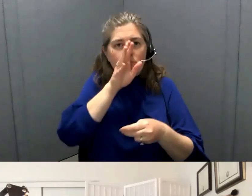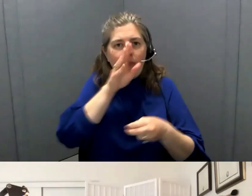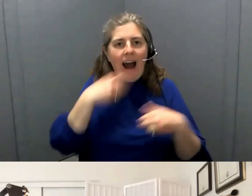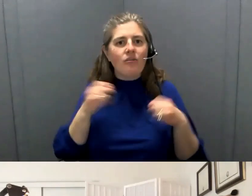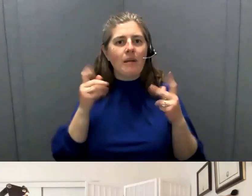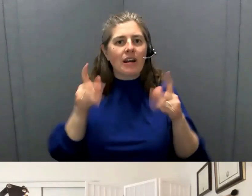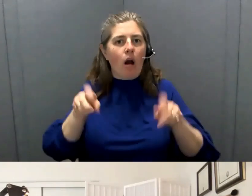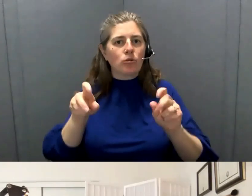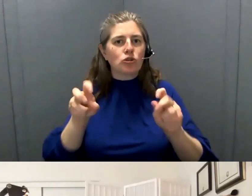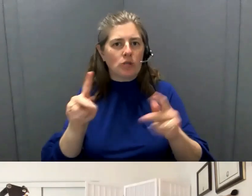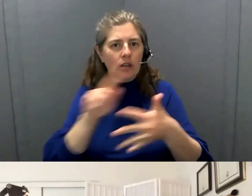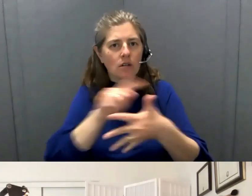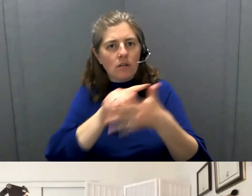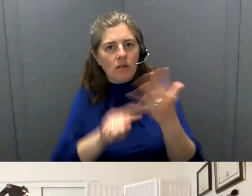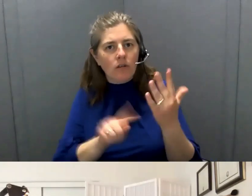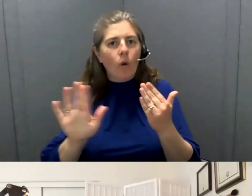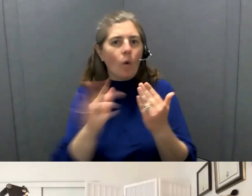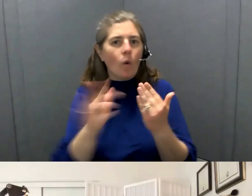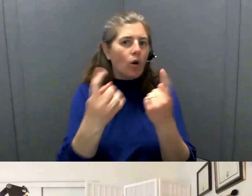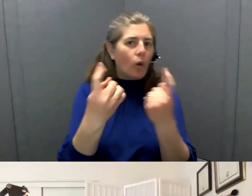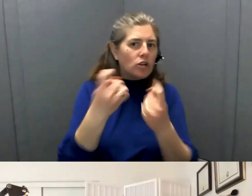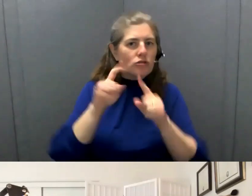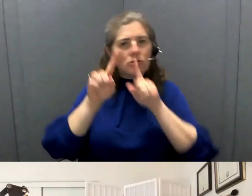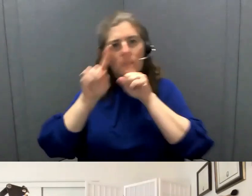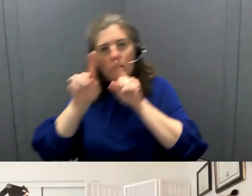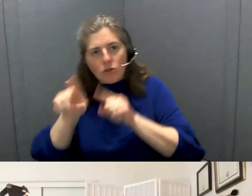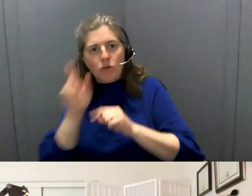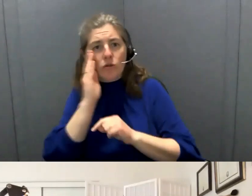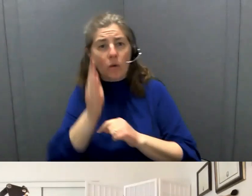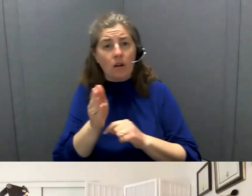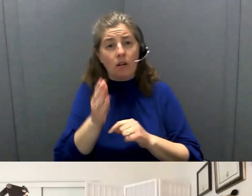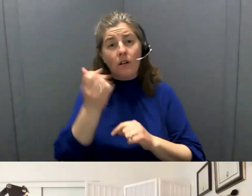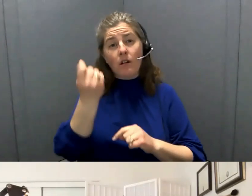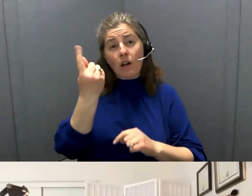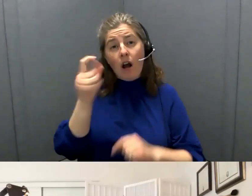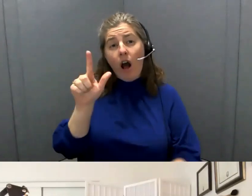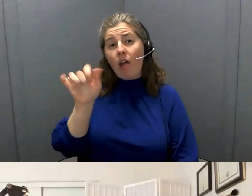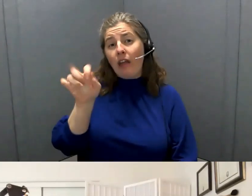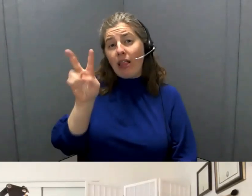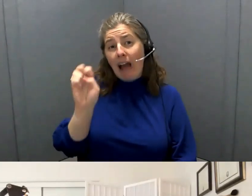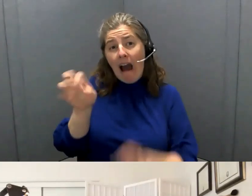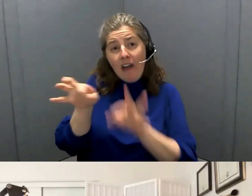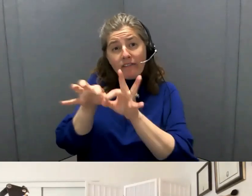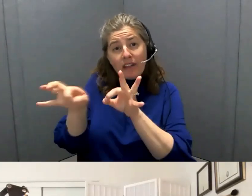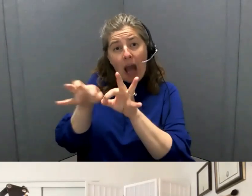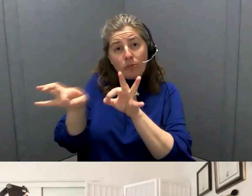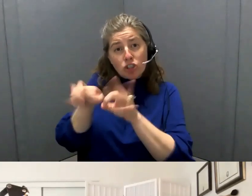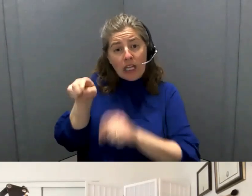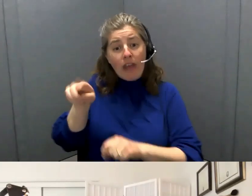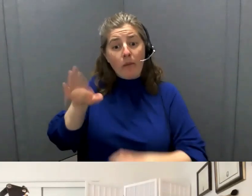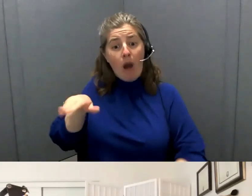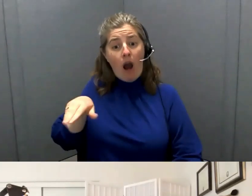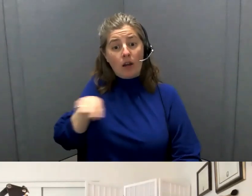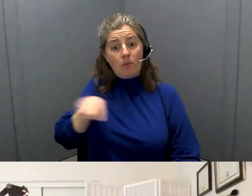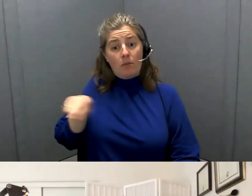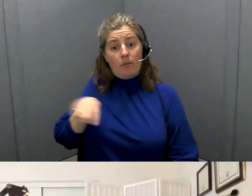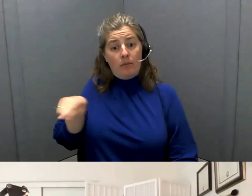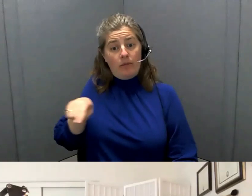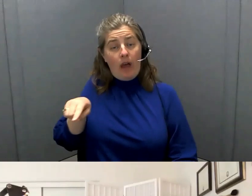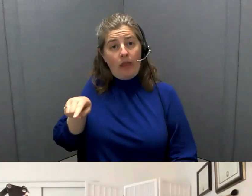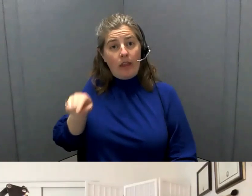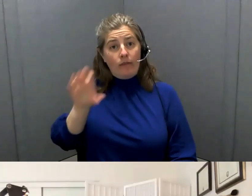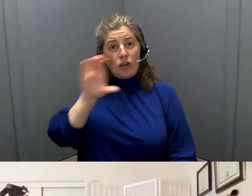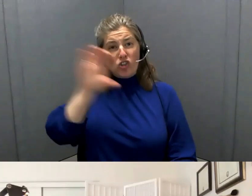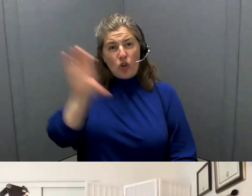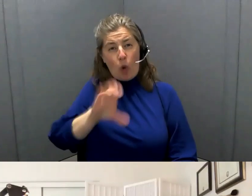opportunity for Q&A. The live closed captioning is at the bottom of the Zoom. So